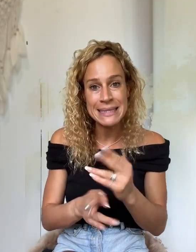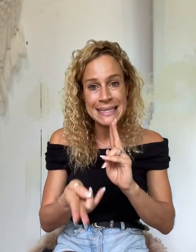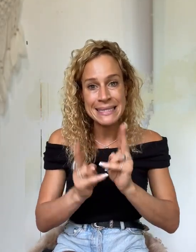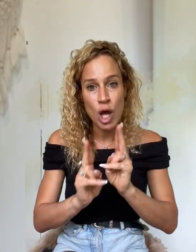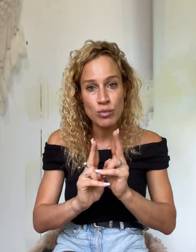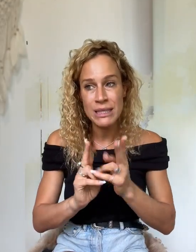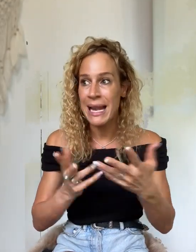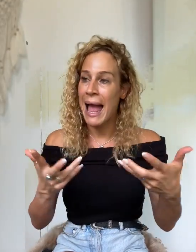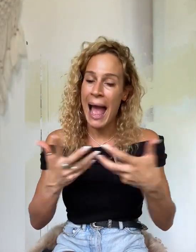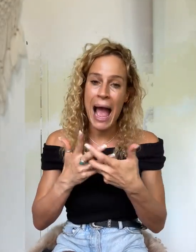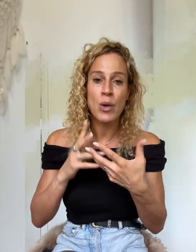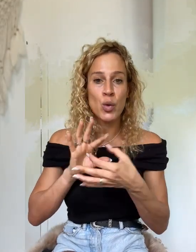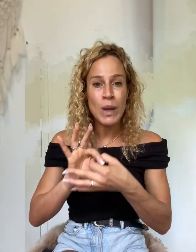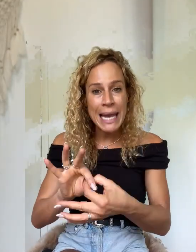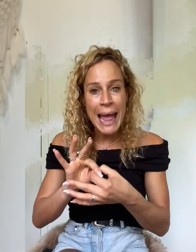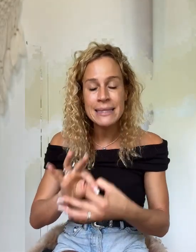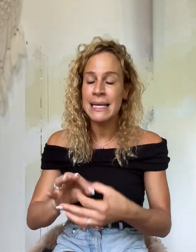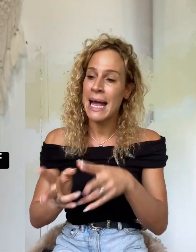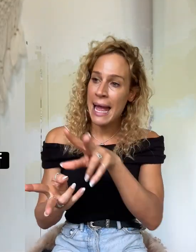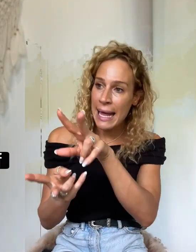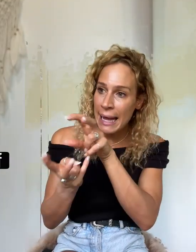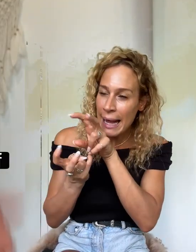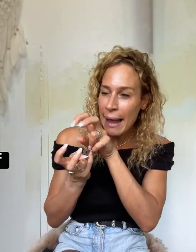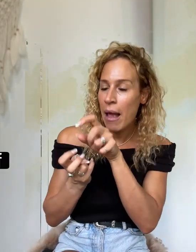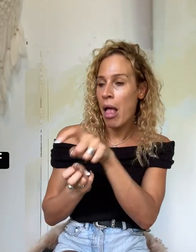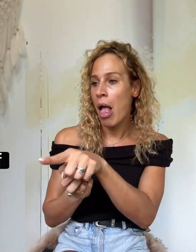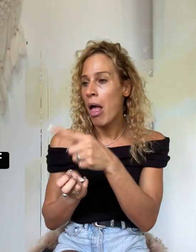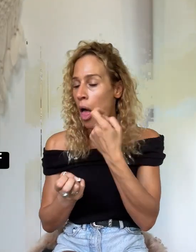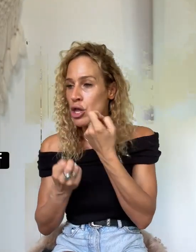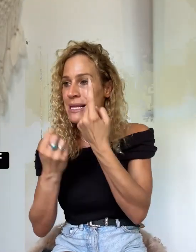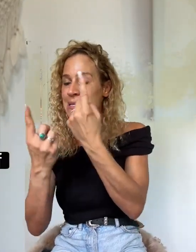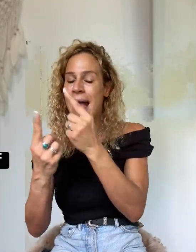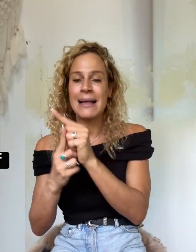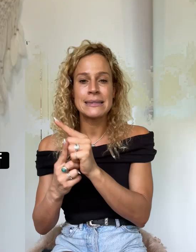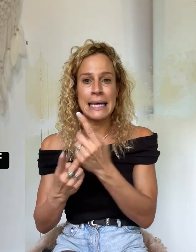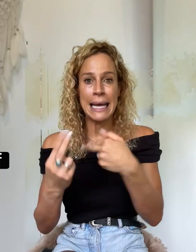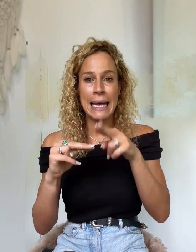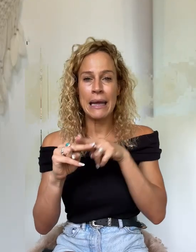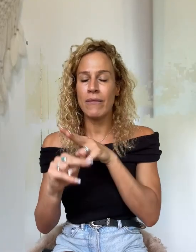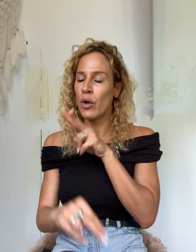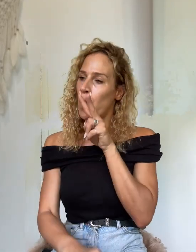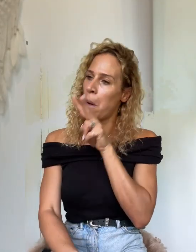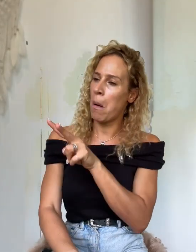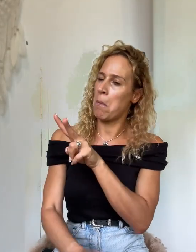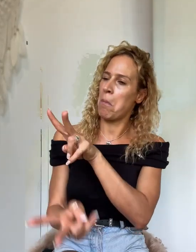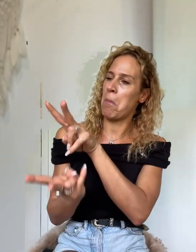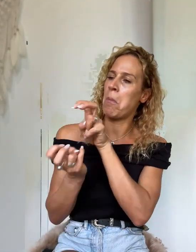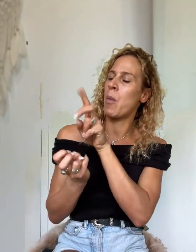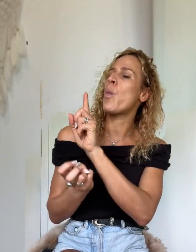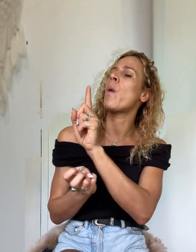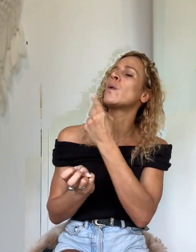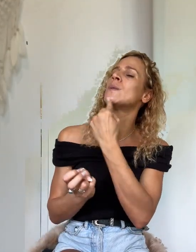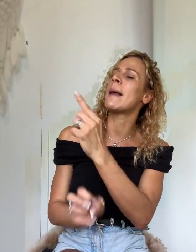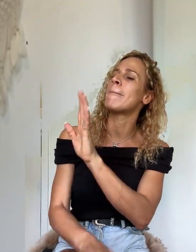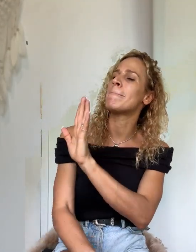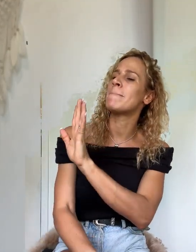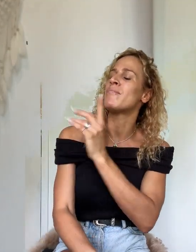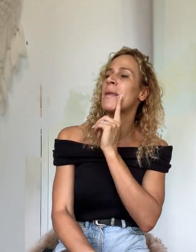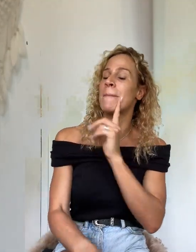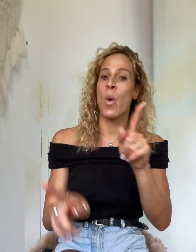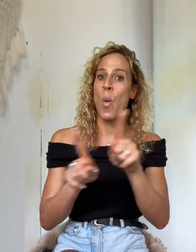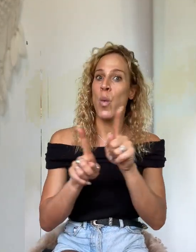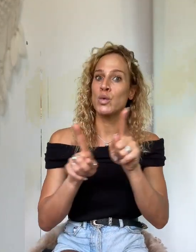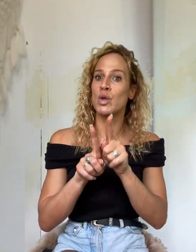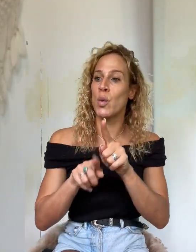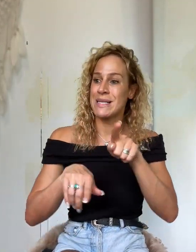be in charge of how you connect and communicate and understand in terms of your receptive skills. If you're trying to look at someone and think,